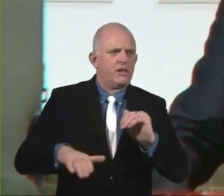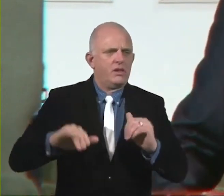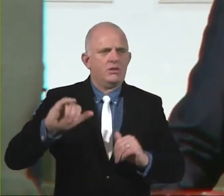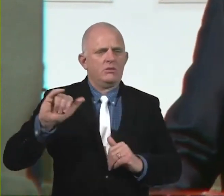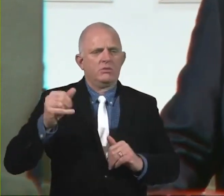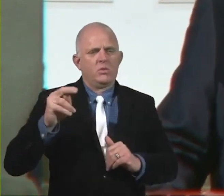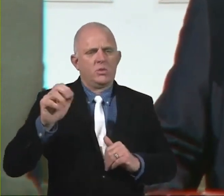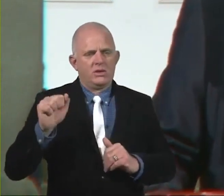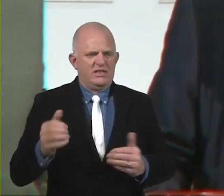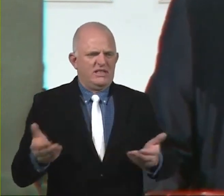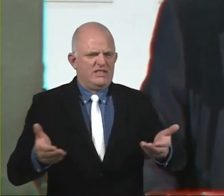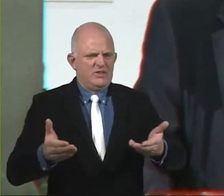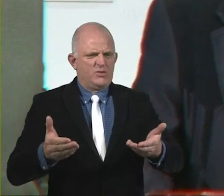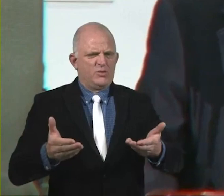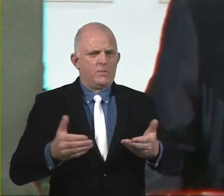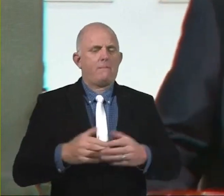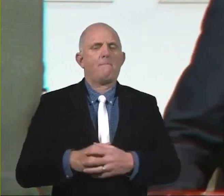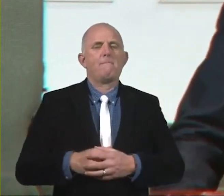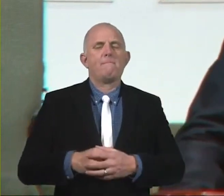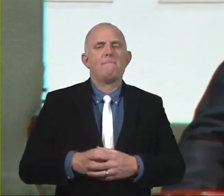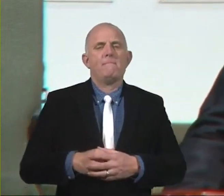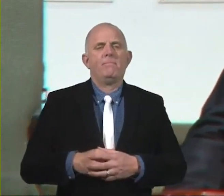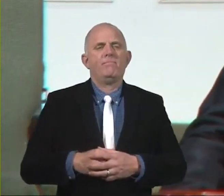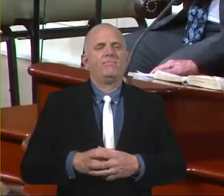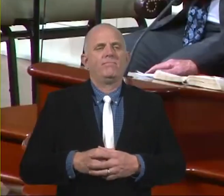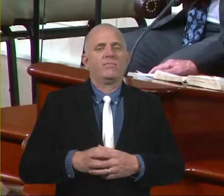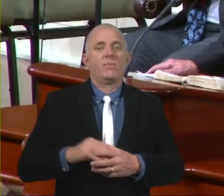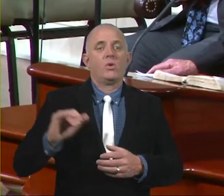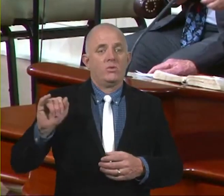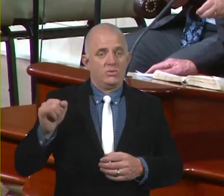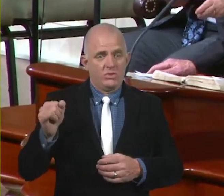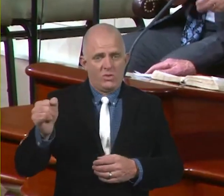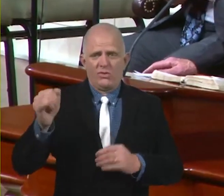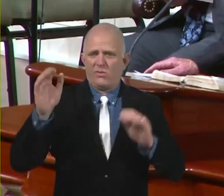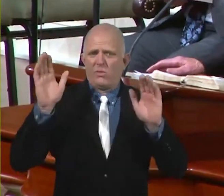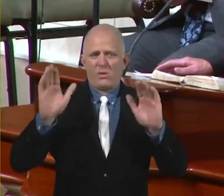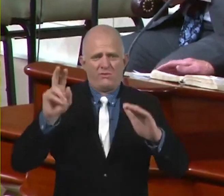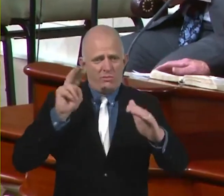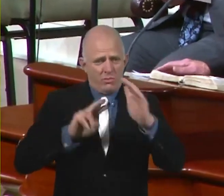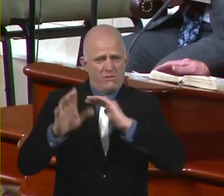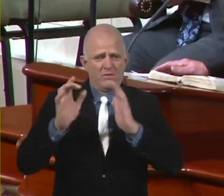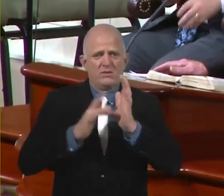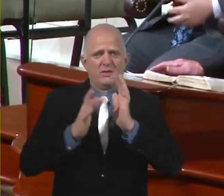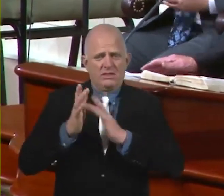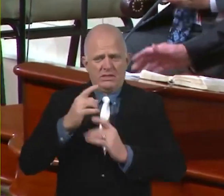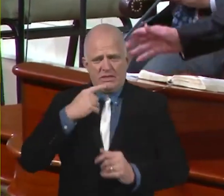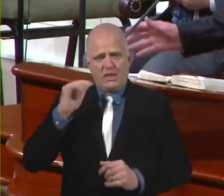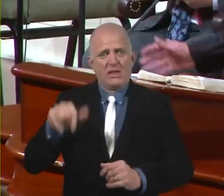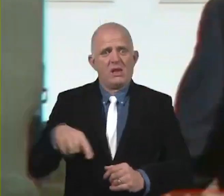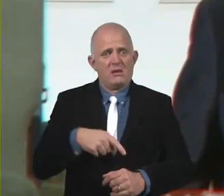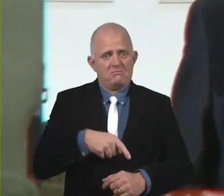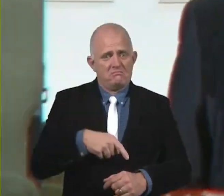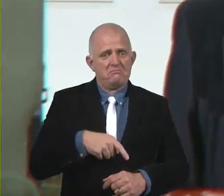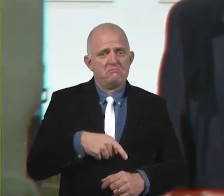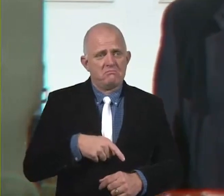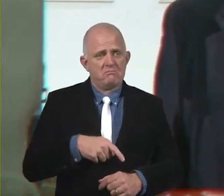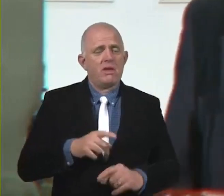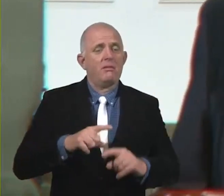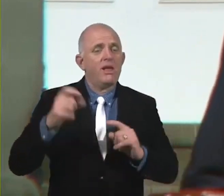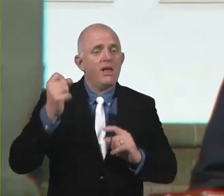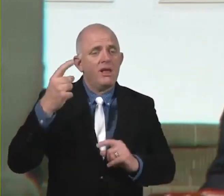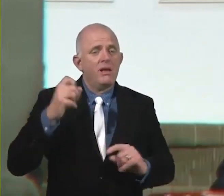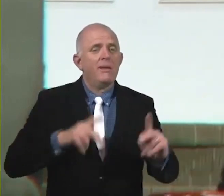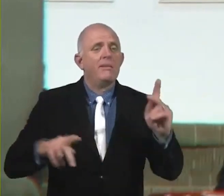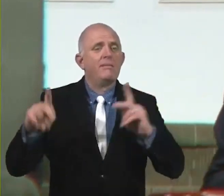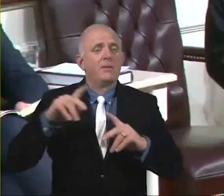here. Jonah was a great prophet. Jesus Christ said so. But the Sanhedrin of